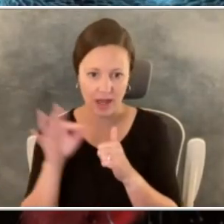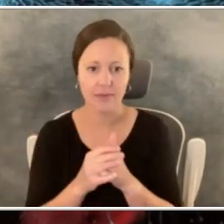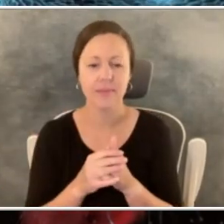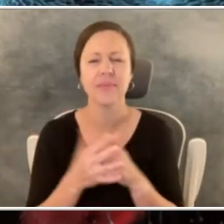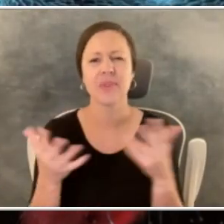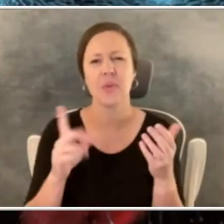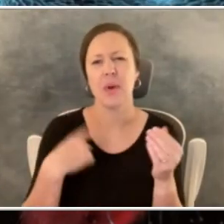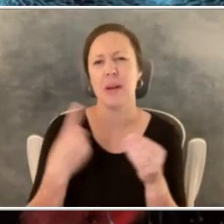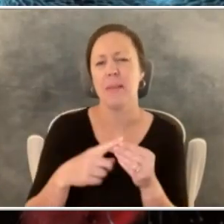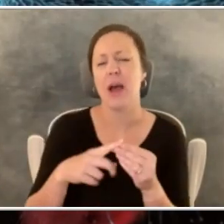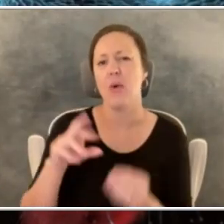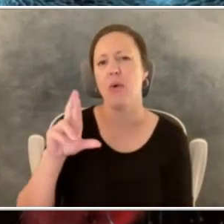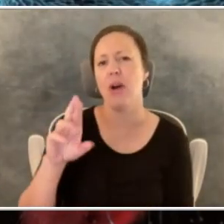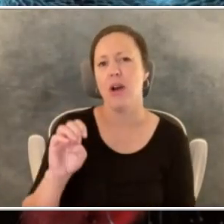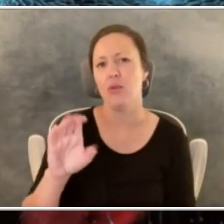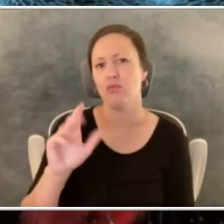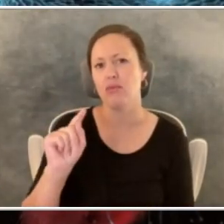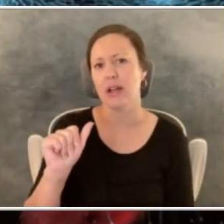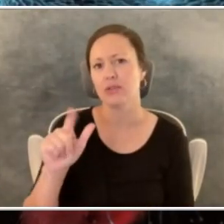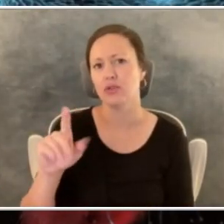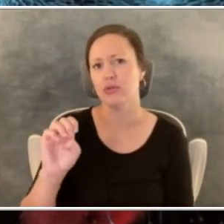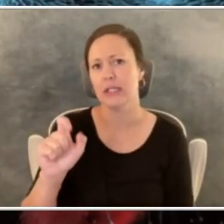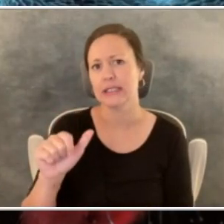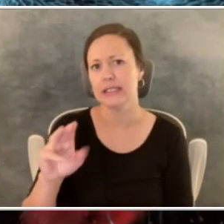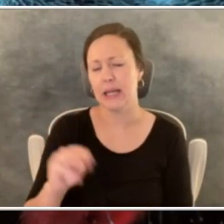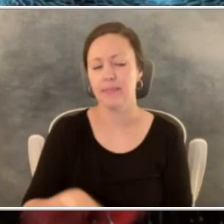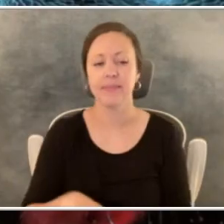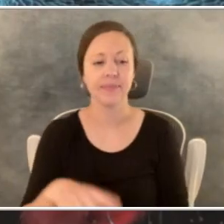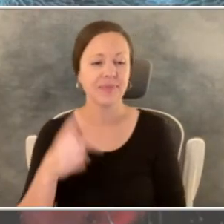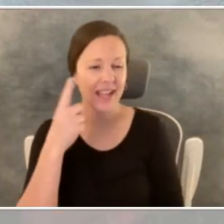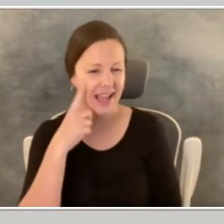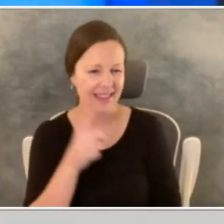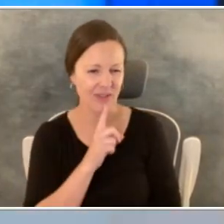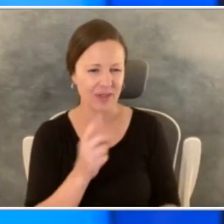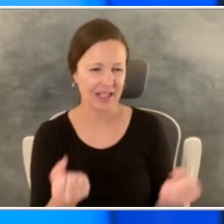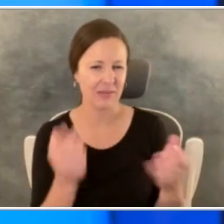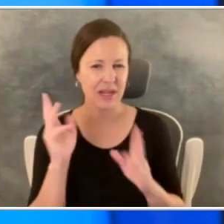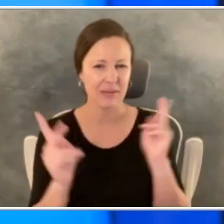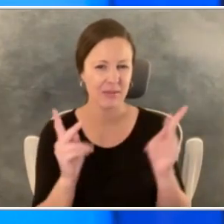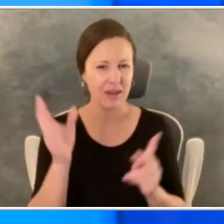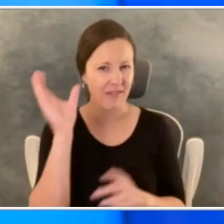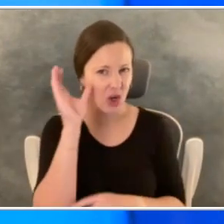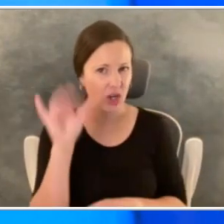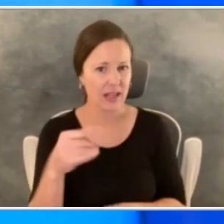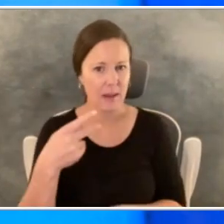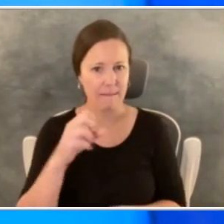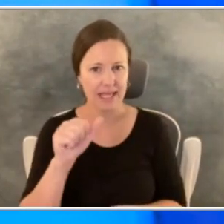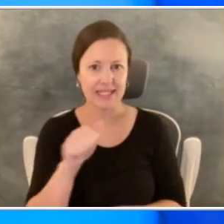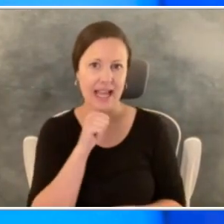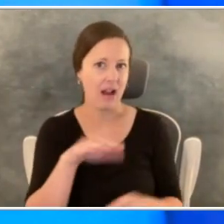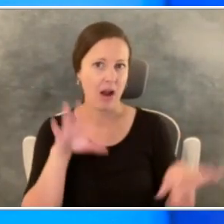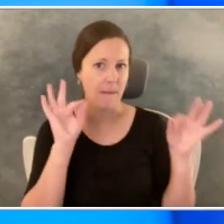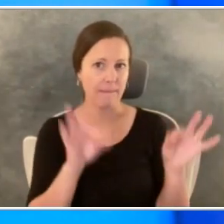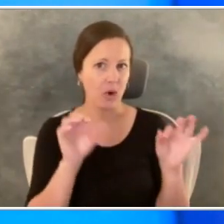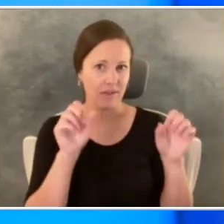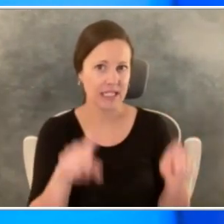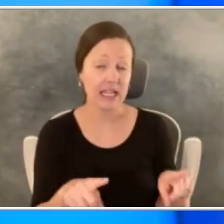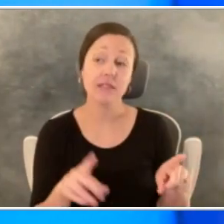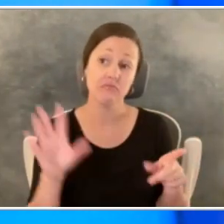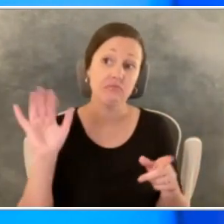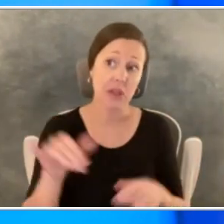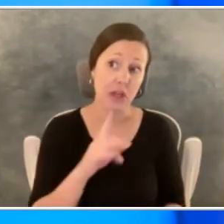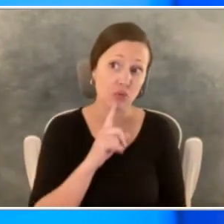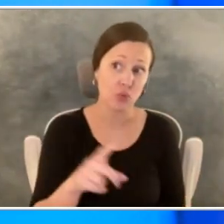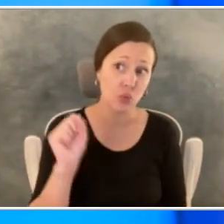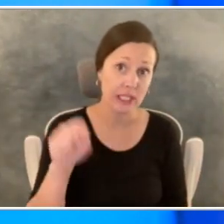exams? I think a lot of people have heard that PSA is not a perfect test, and that is absolutely true. It is